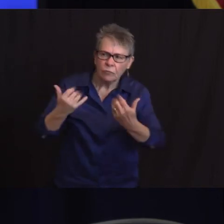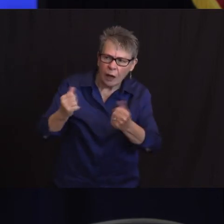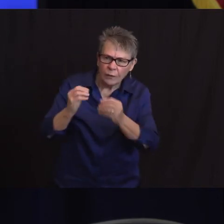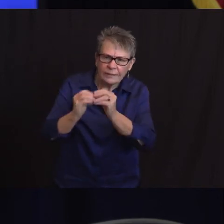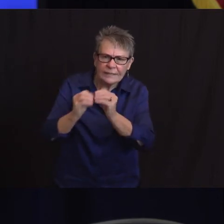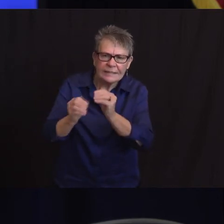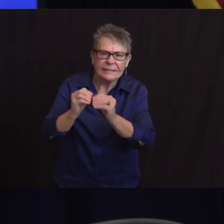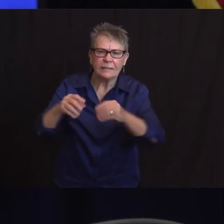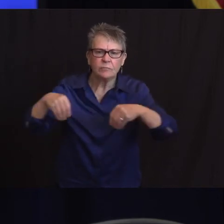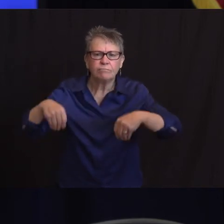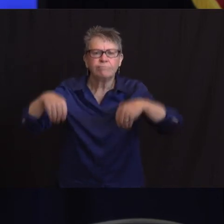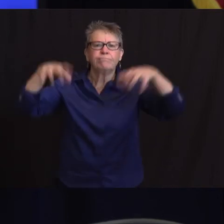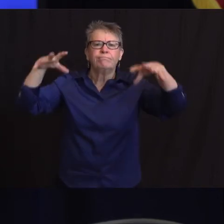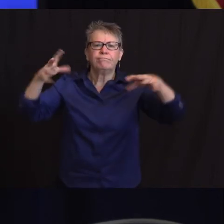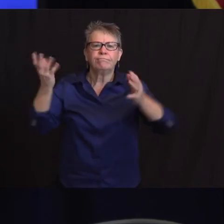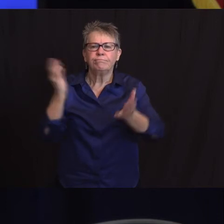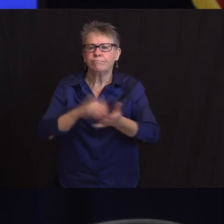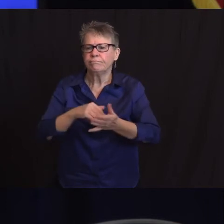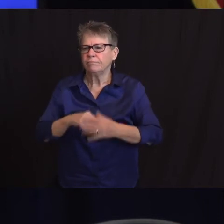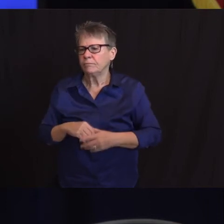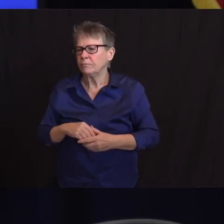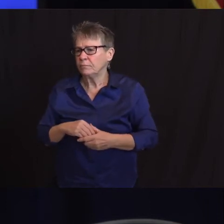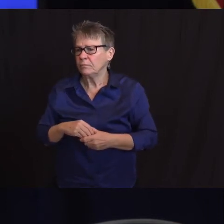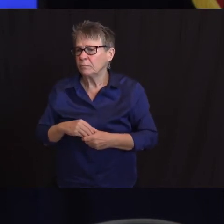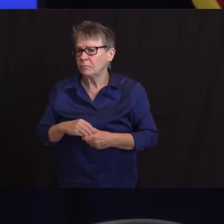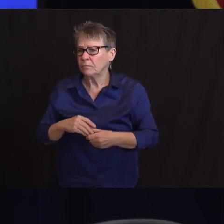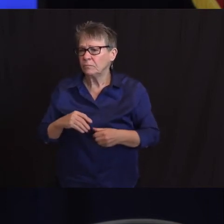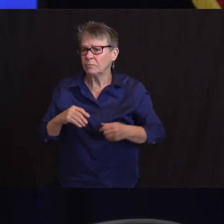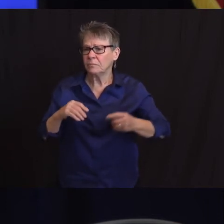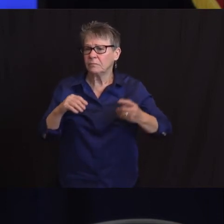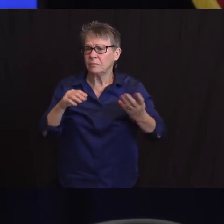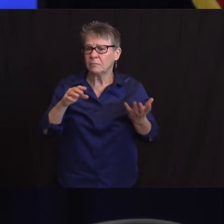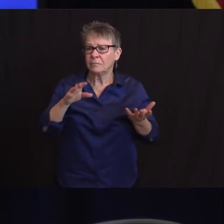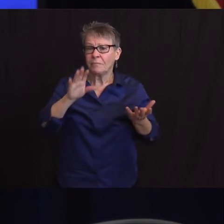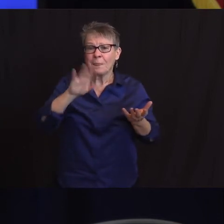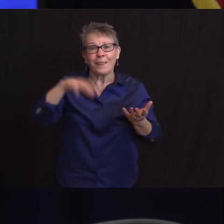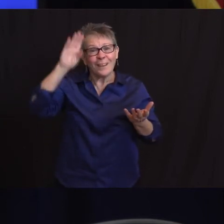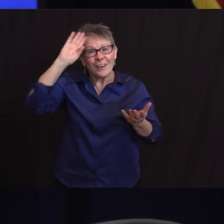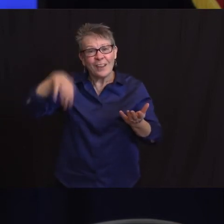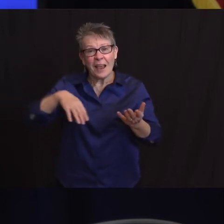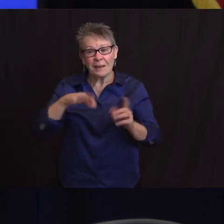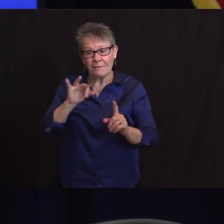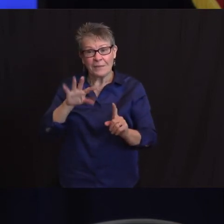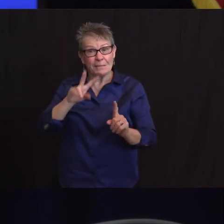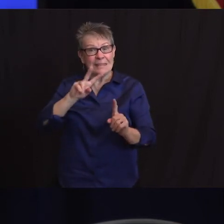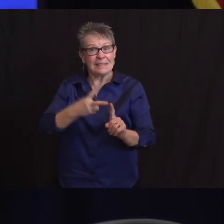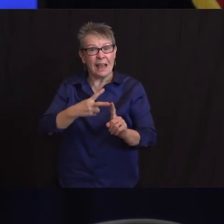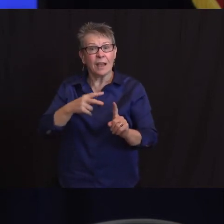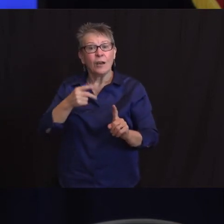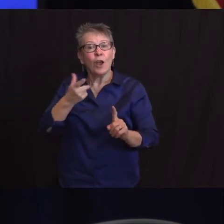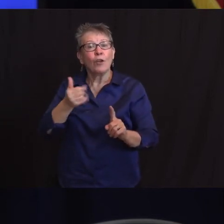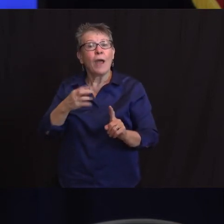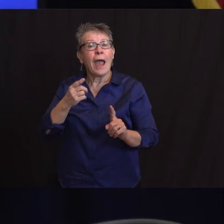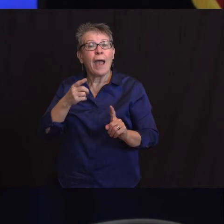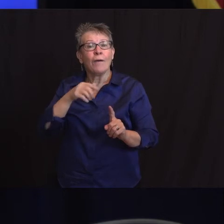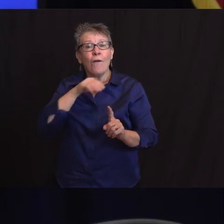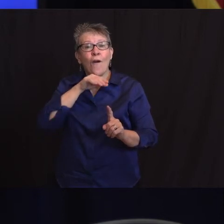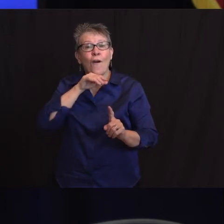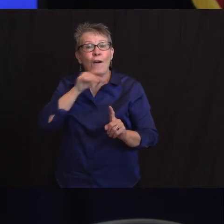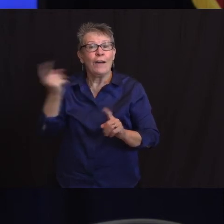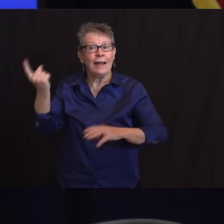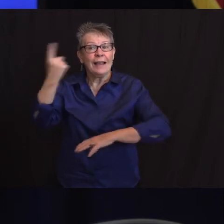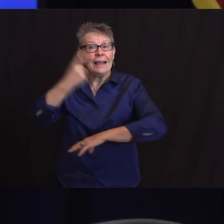groundhog's prediction seems to be right. We have a storm starting early about 2 a.m., they think, Tuesday into